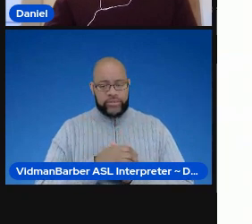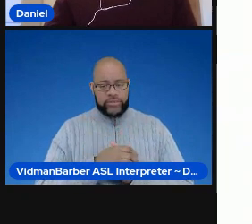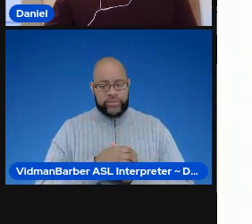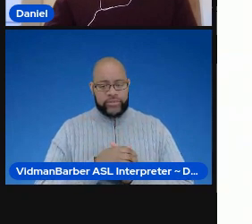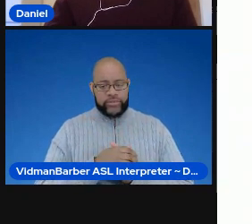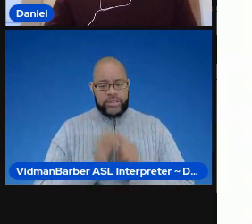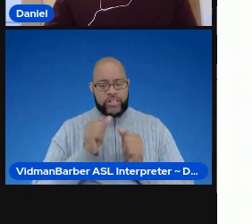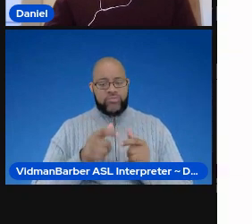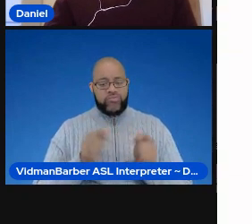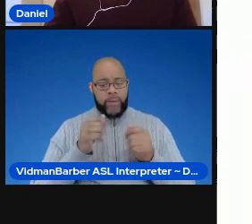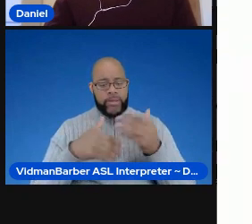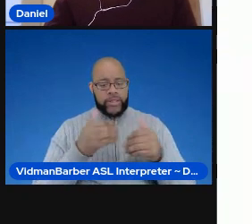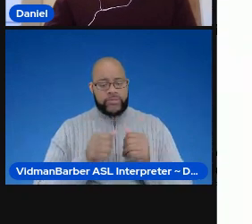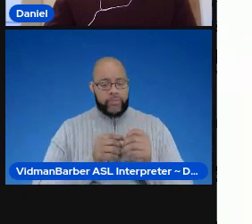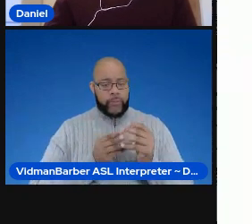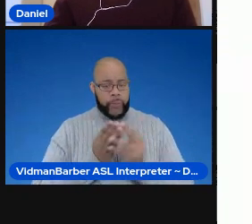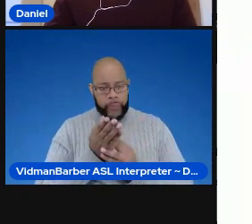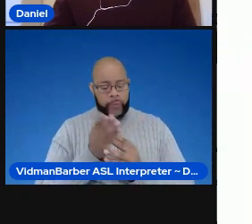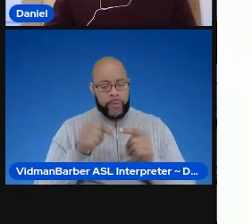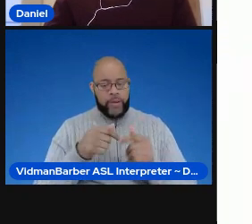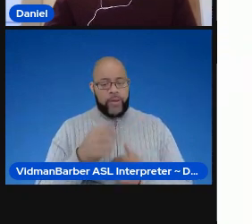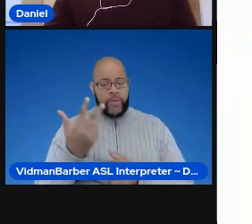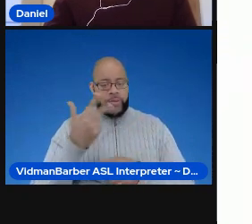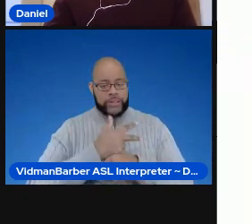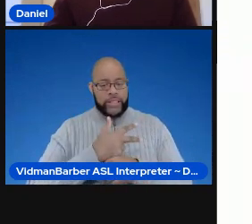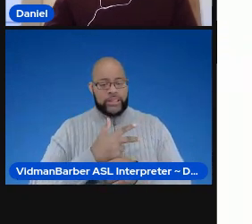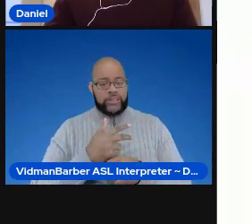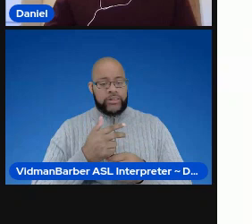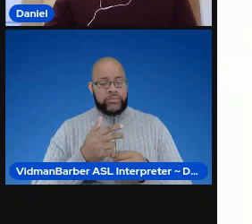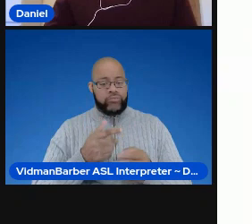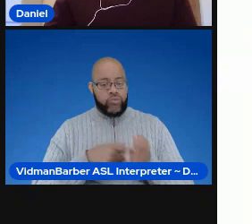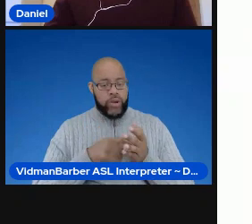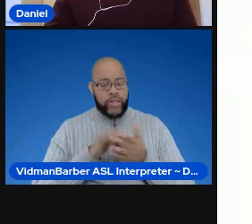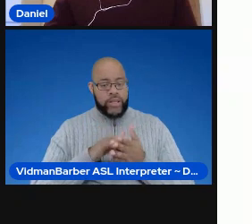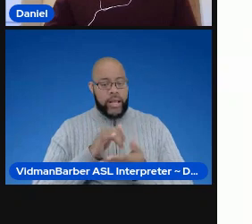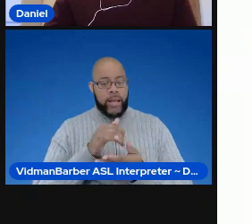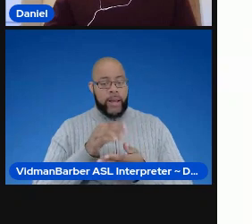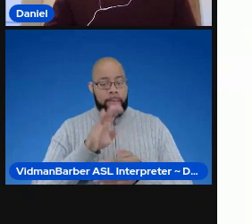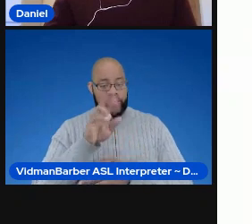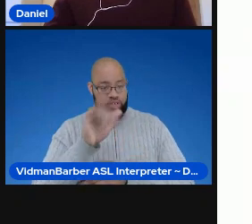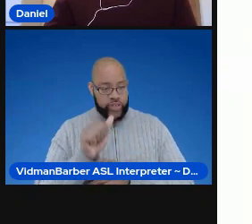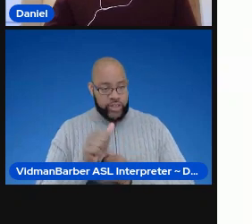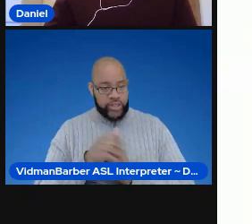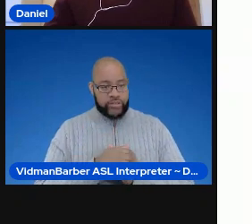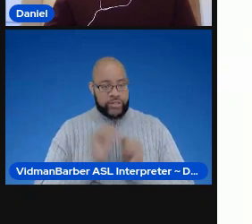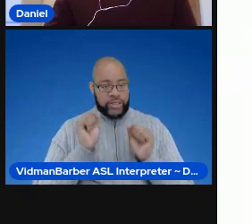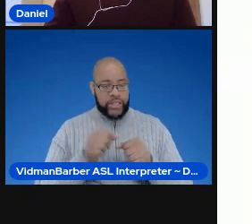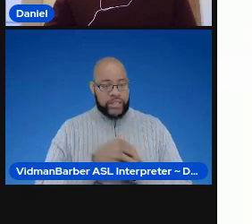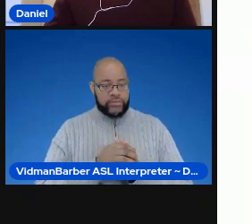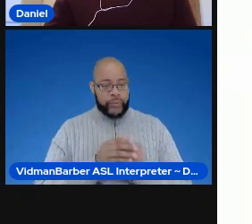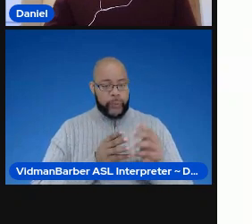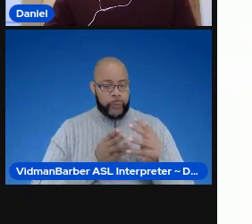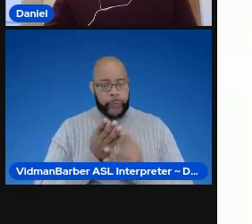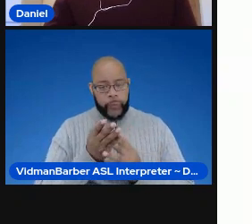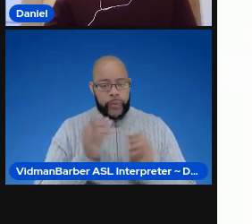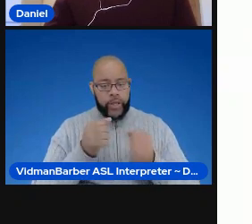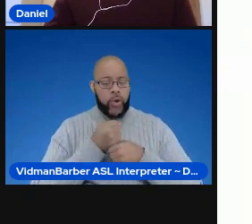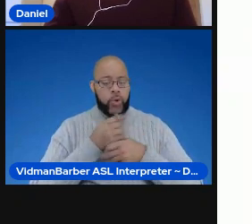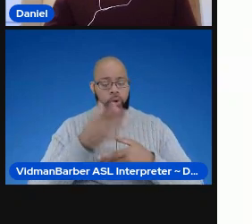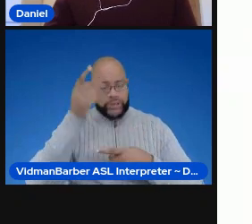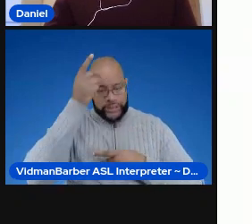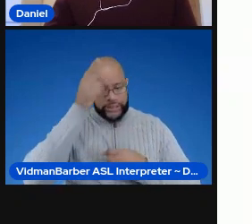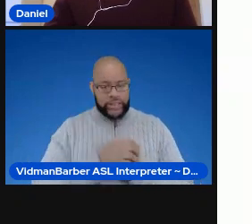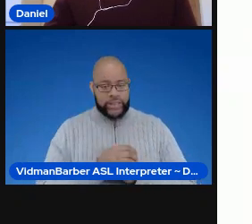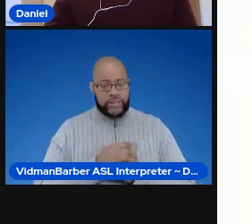can rapidly invade. So after about 3 days of acquiring these bacteria, they can invade and cause disease. So you